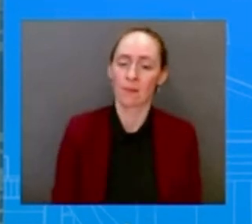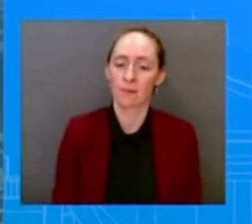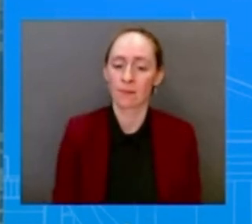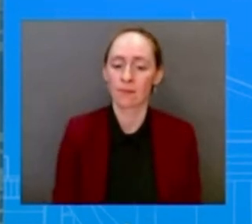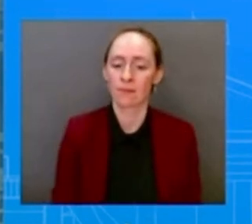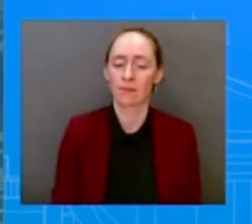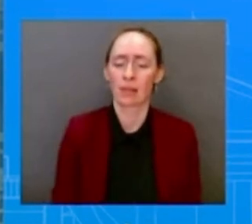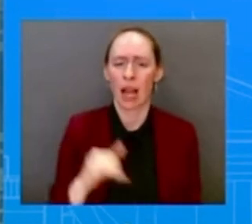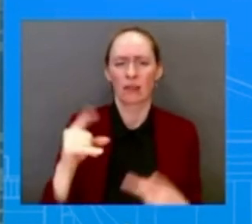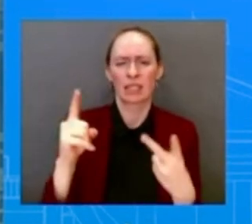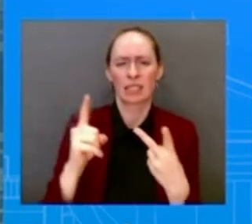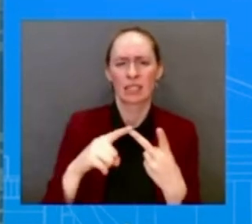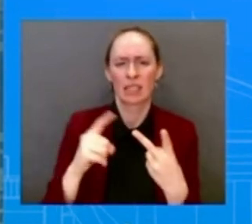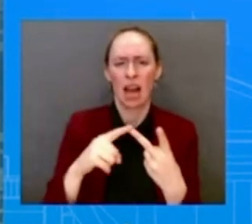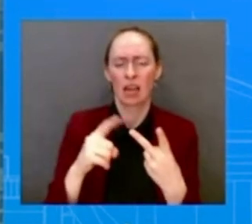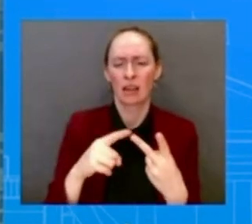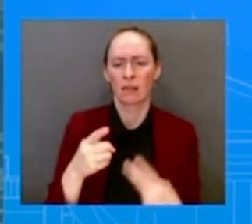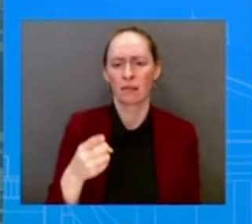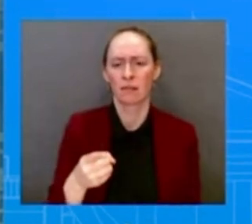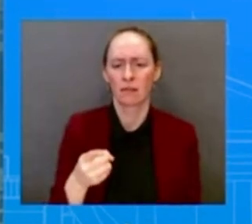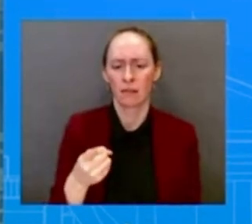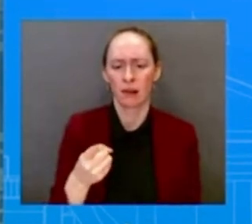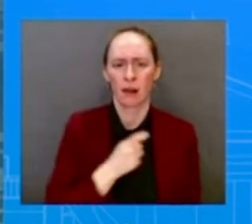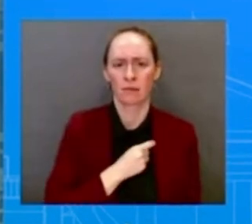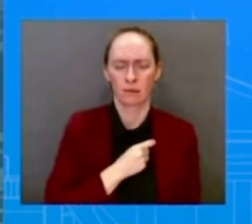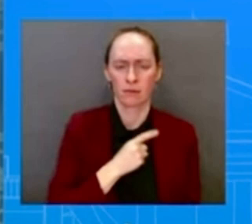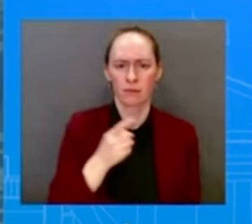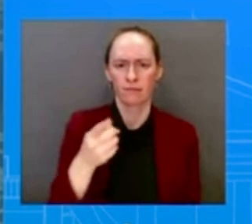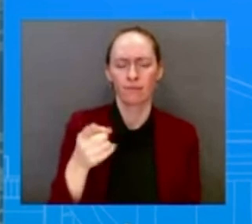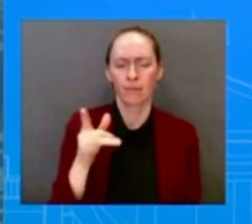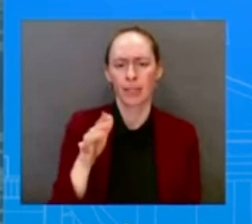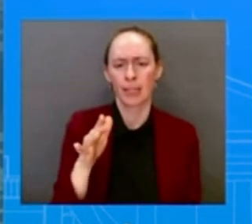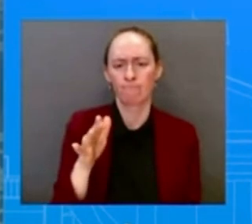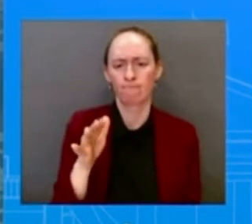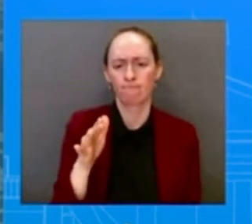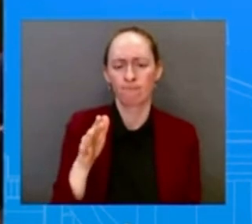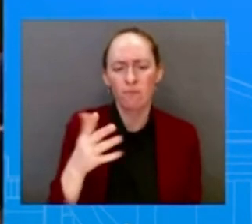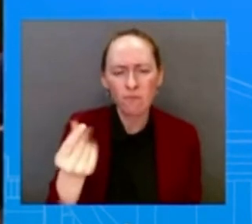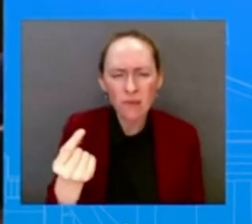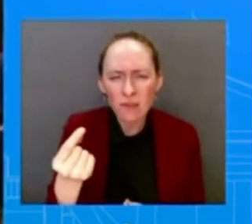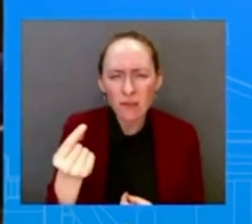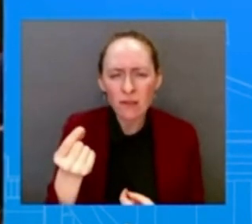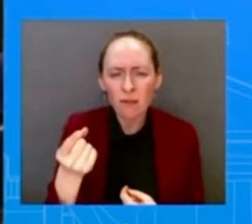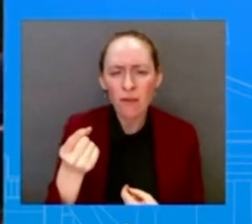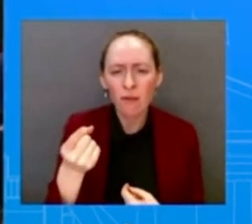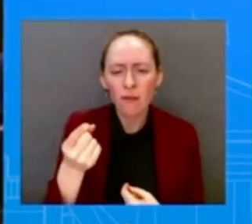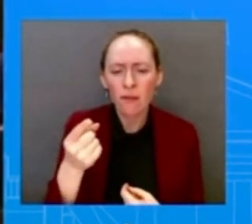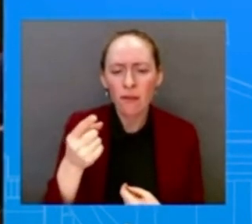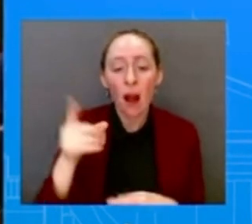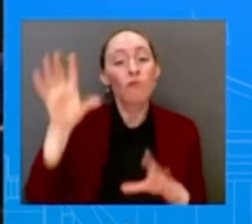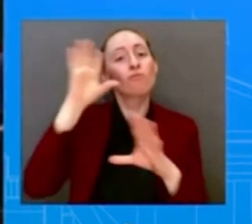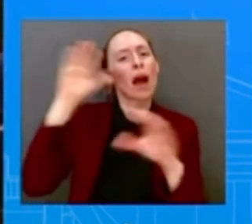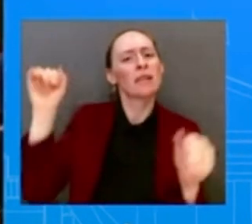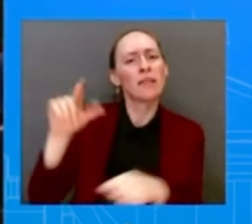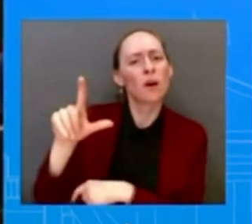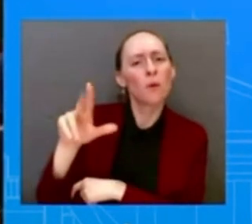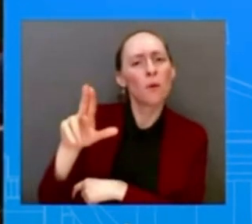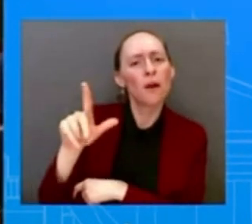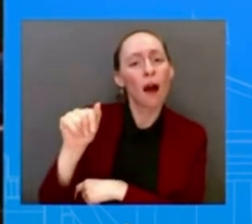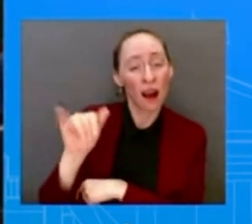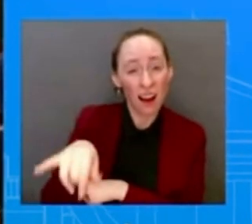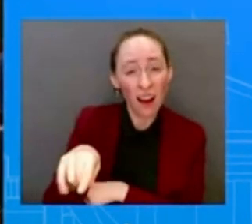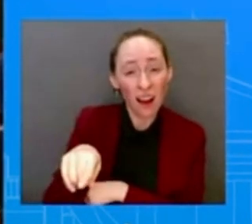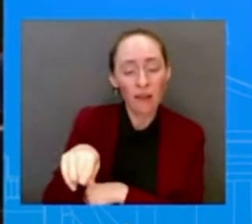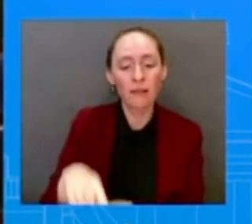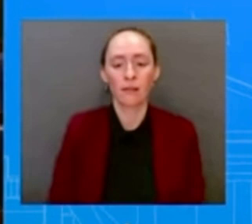his peace overtures or ideas, is that what? President Lula. Lula, I'm sorry. Lula, yeah. He said that he wants to create a group